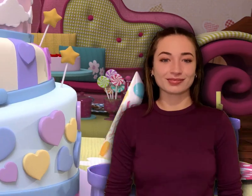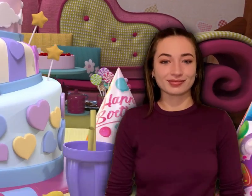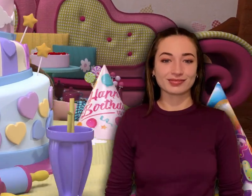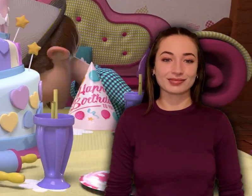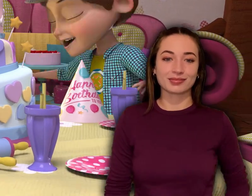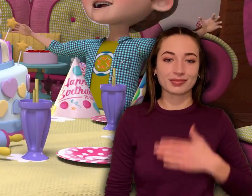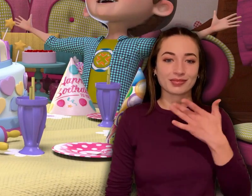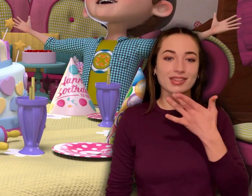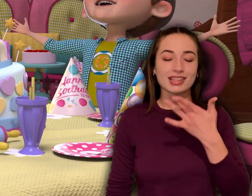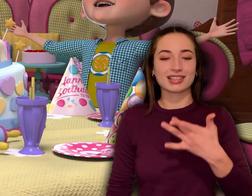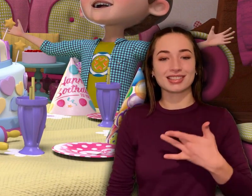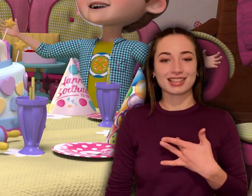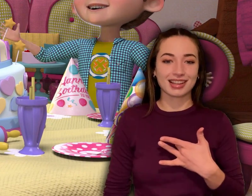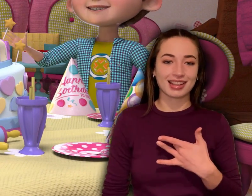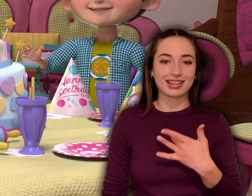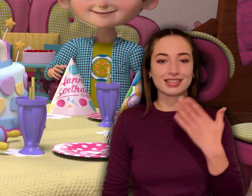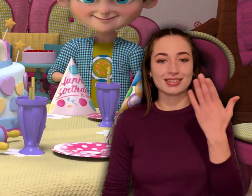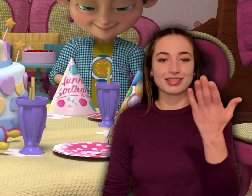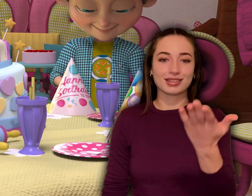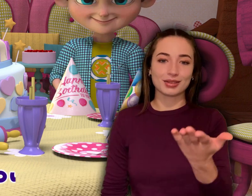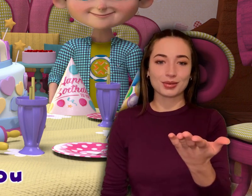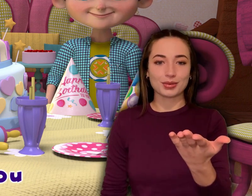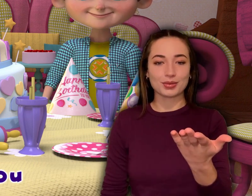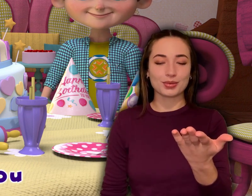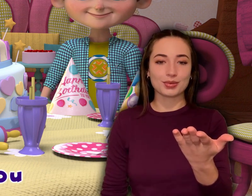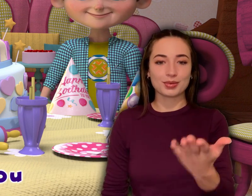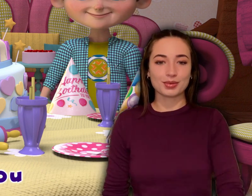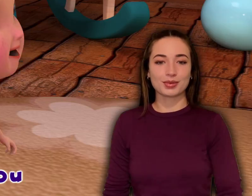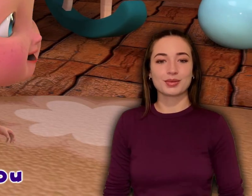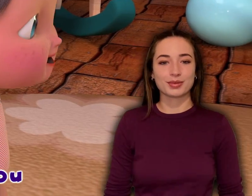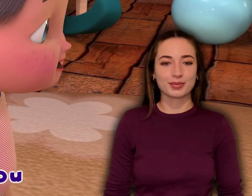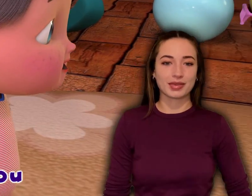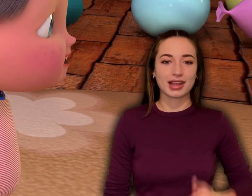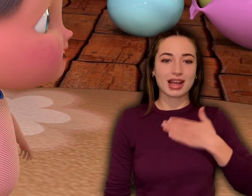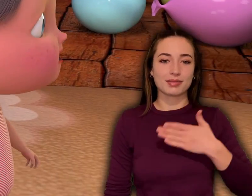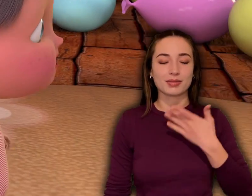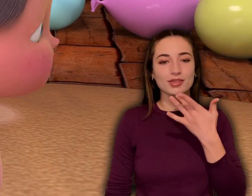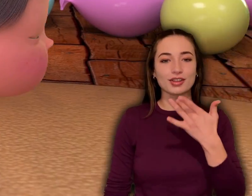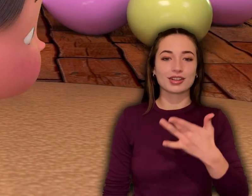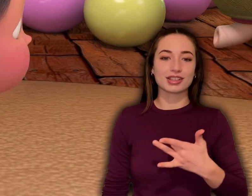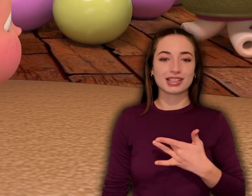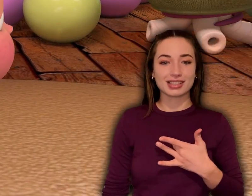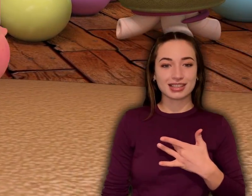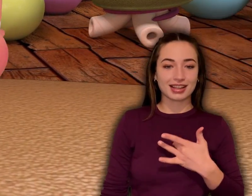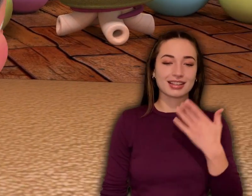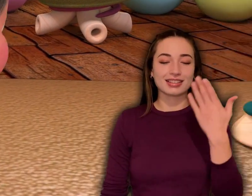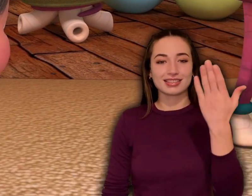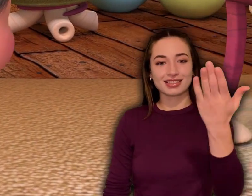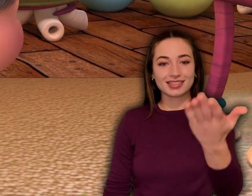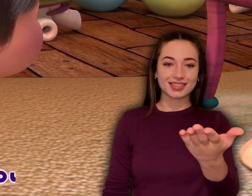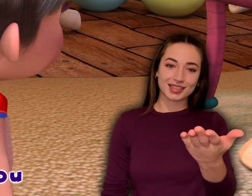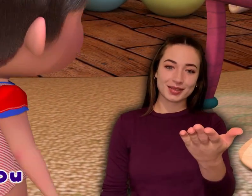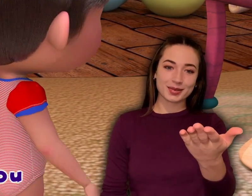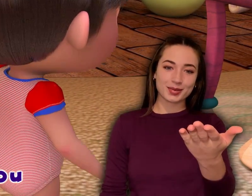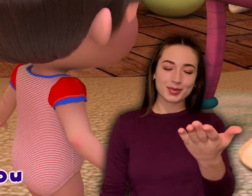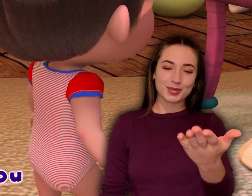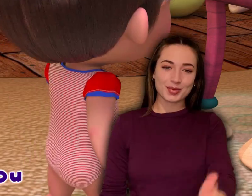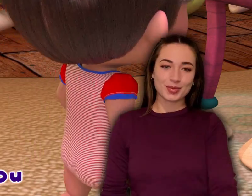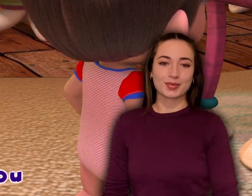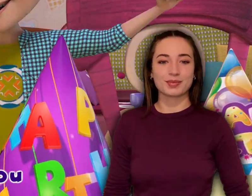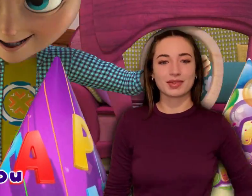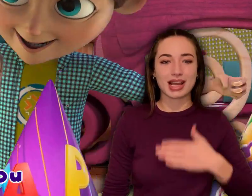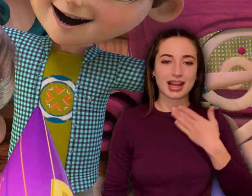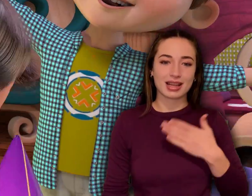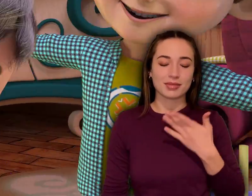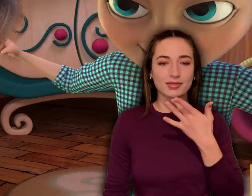birthday happy birthday to you happy birthday to